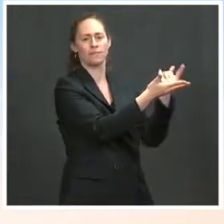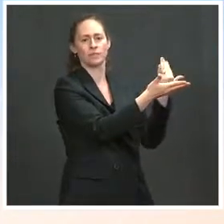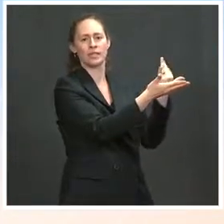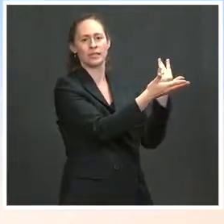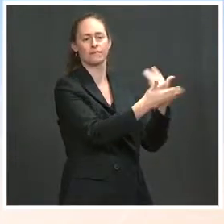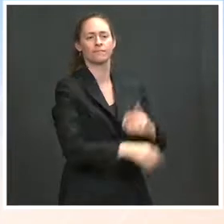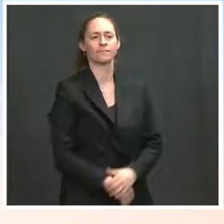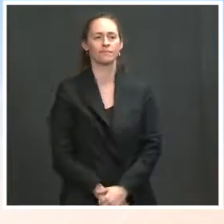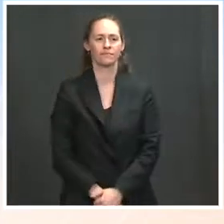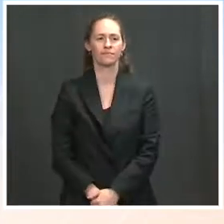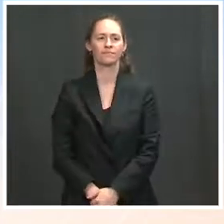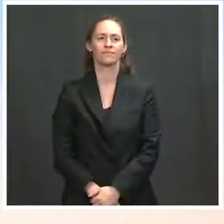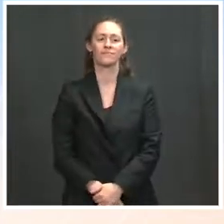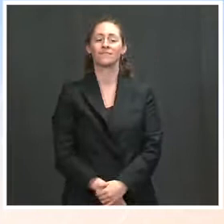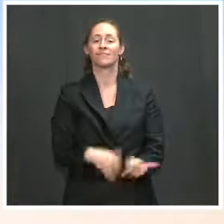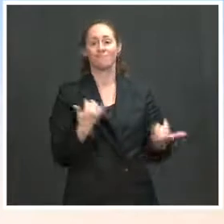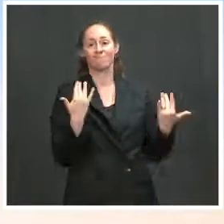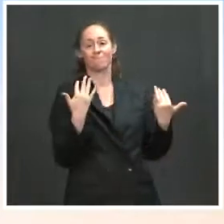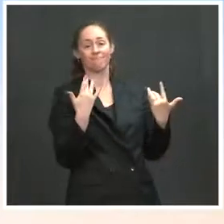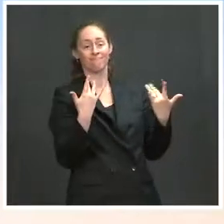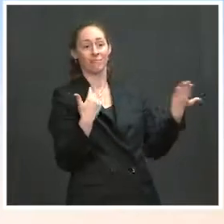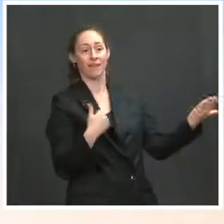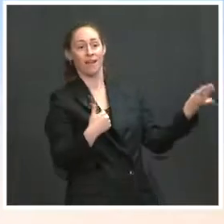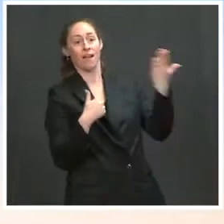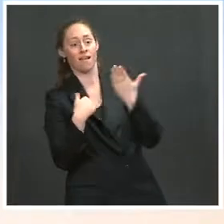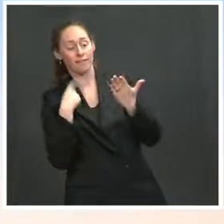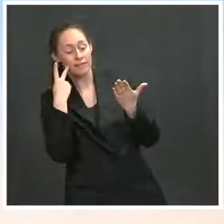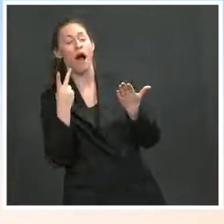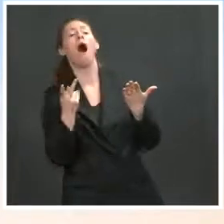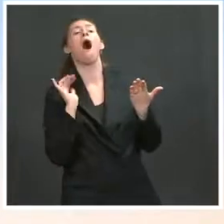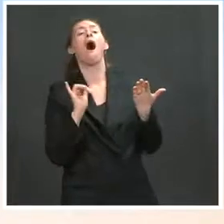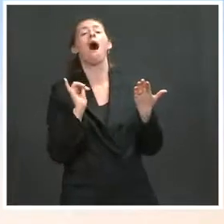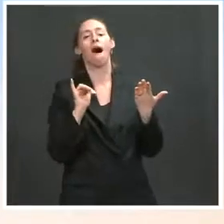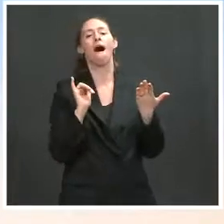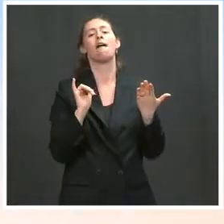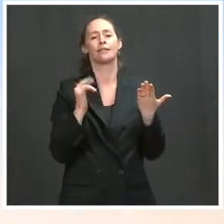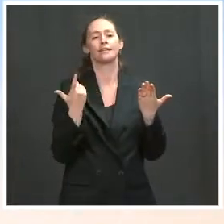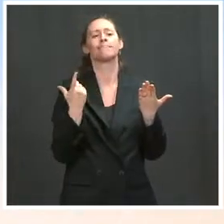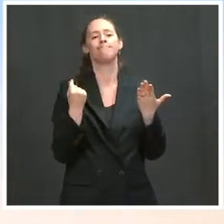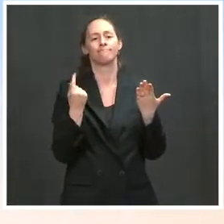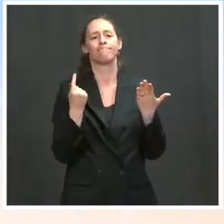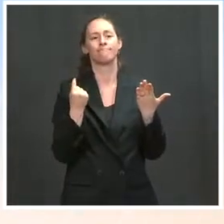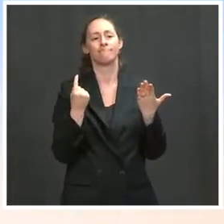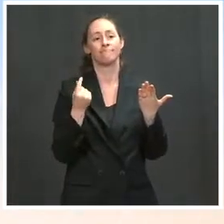happen shortly, what their counter will be. This is a process.